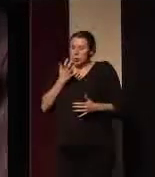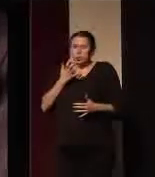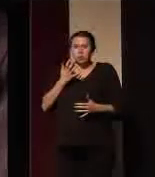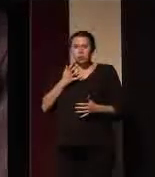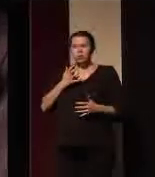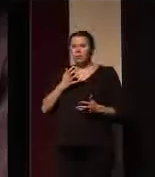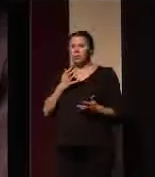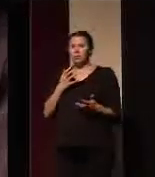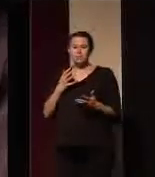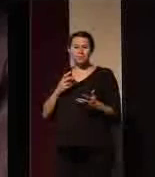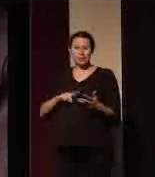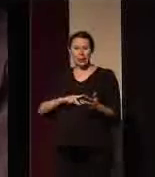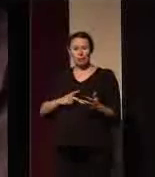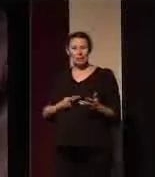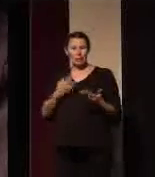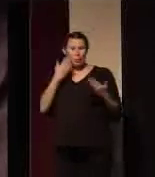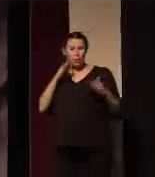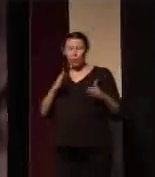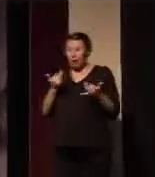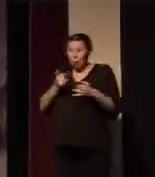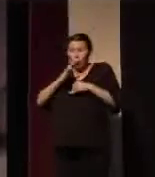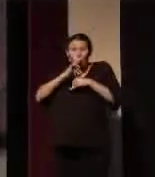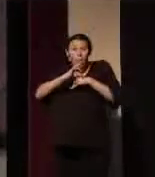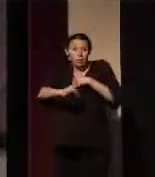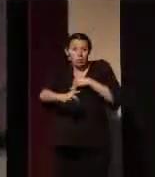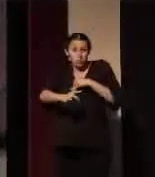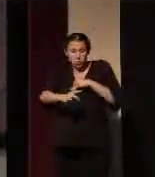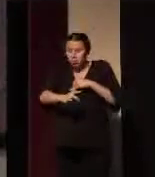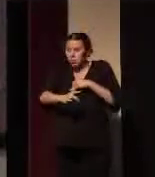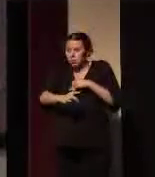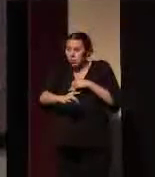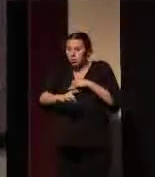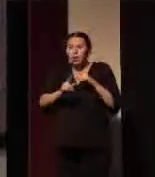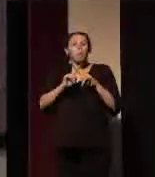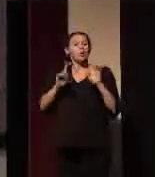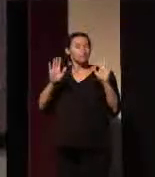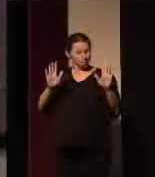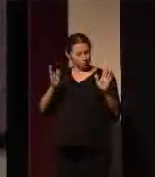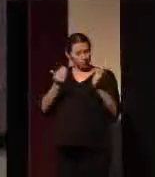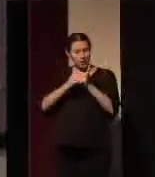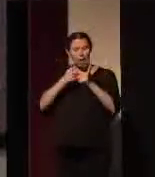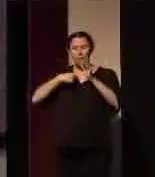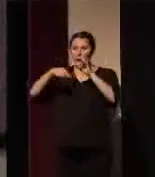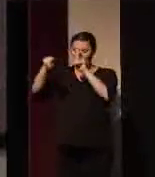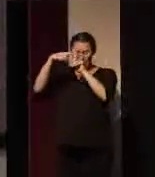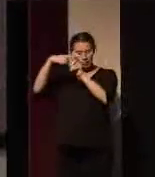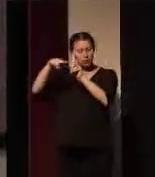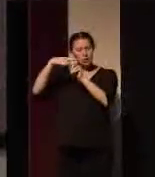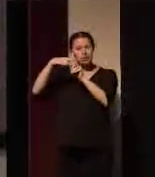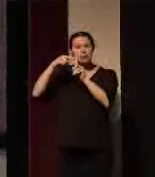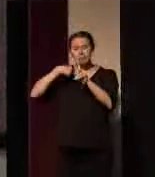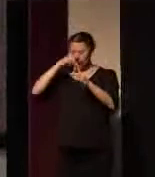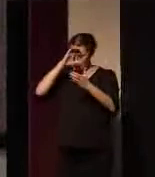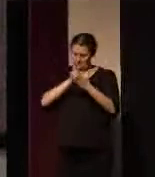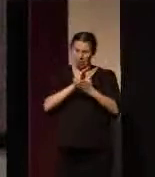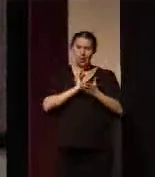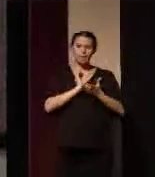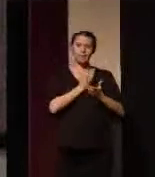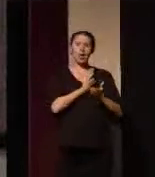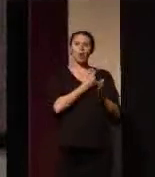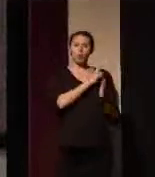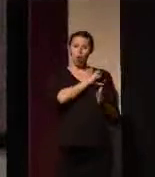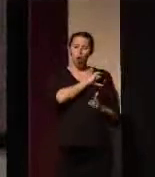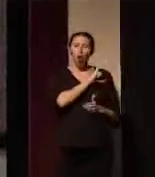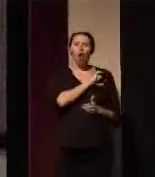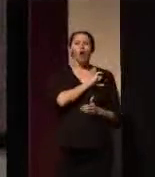we still don't know. But in spite of it all, I'll tell you, I'm an optimist. I believe in our law enforcement. I believe in our government. I'm